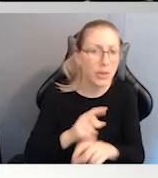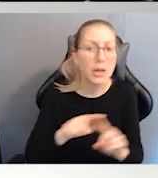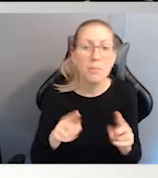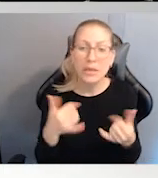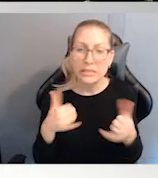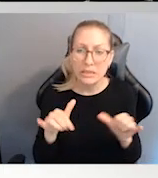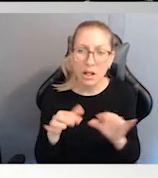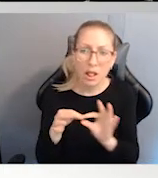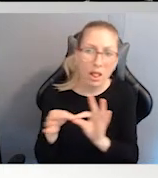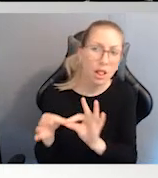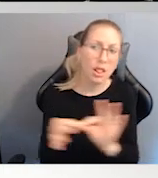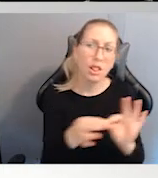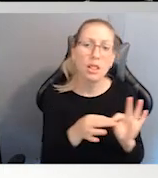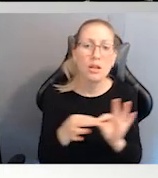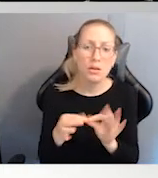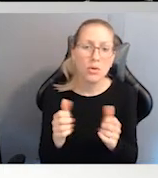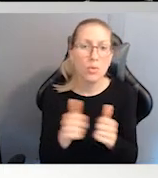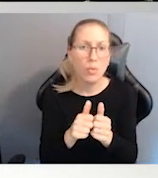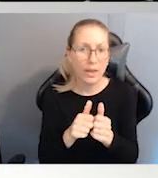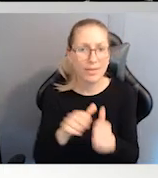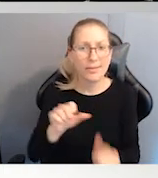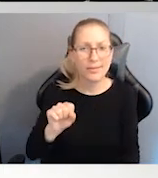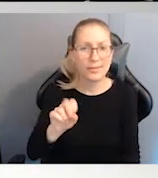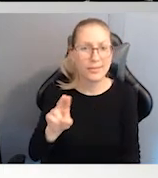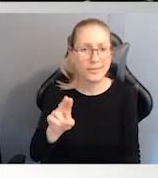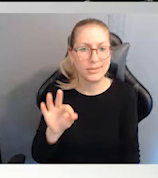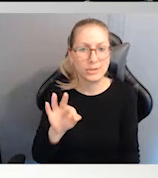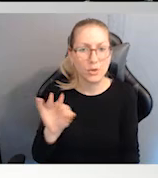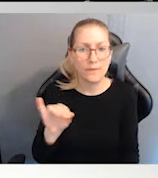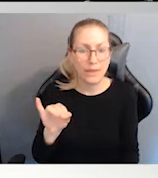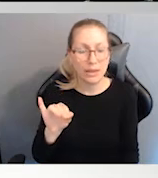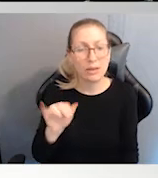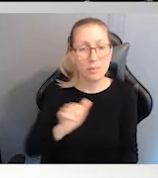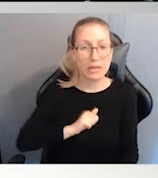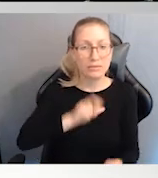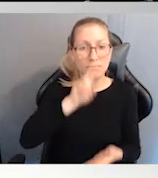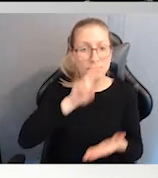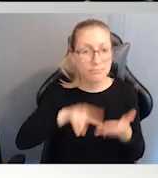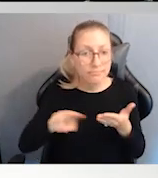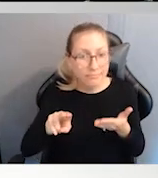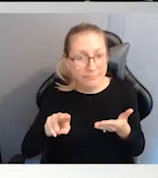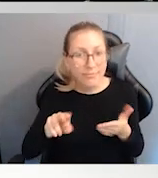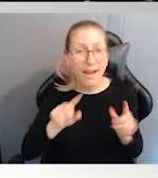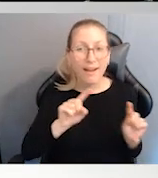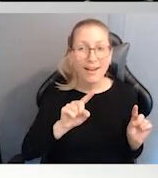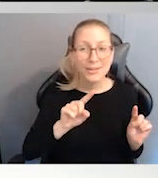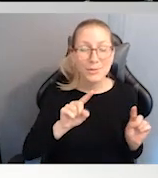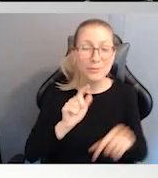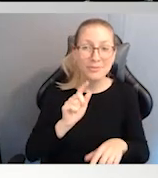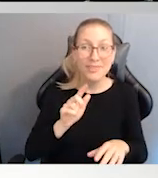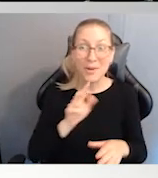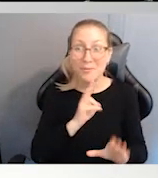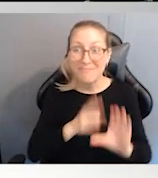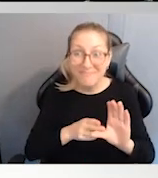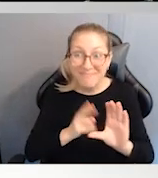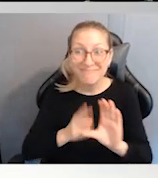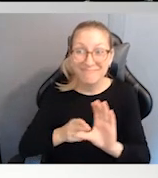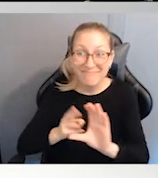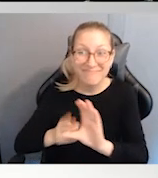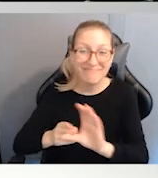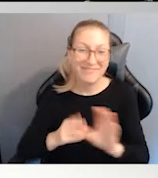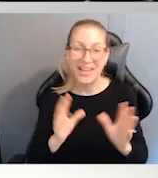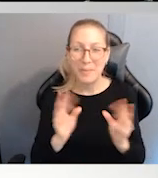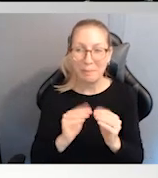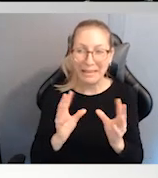Independence people because I am their secretary, and I got to go to all the different Zoom meetings or the